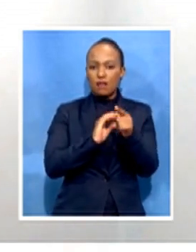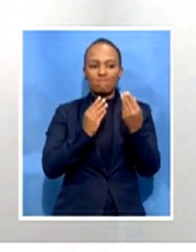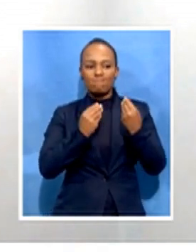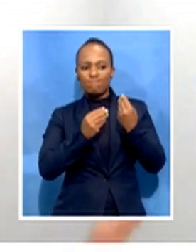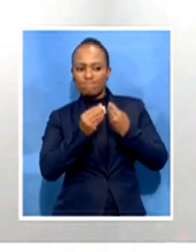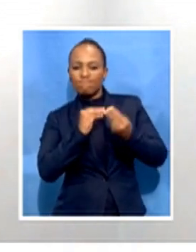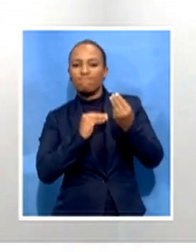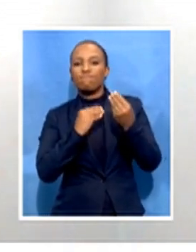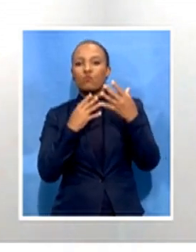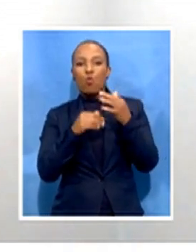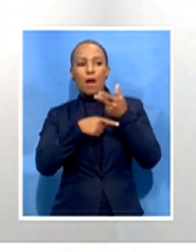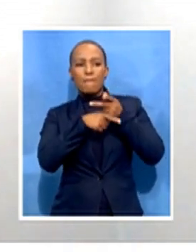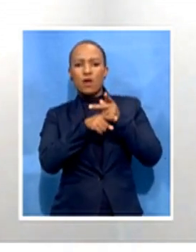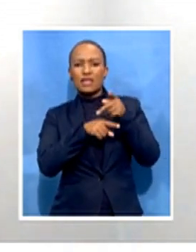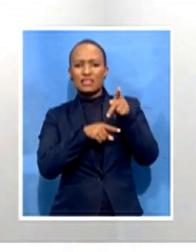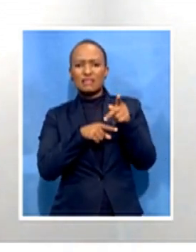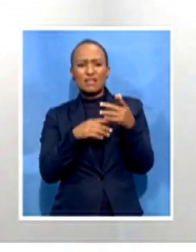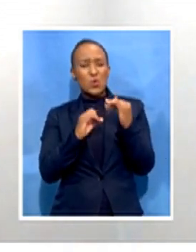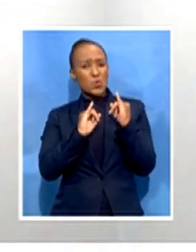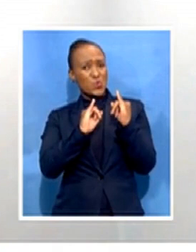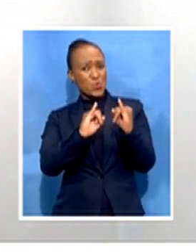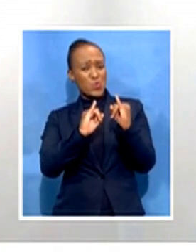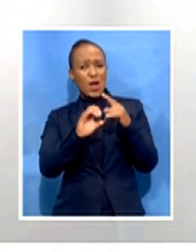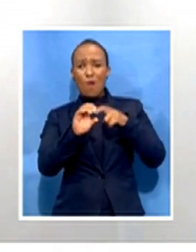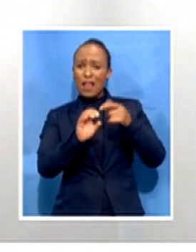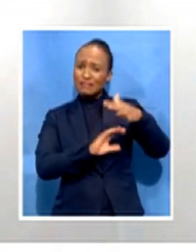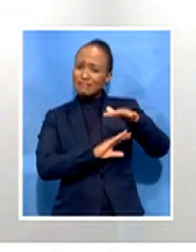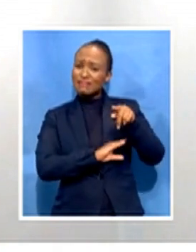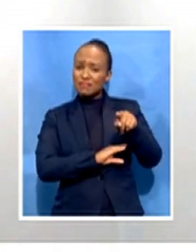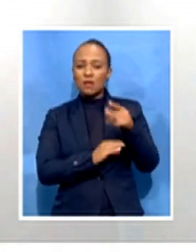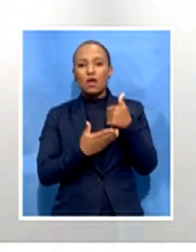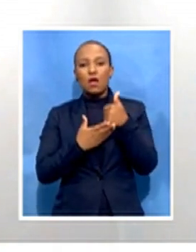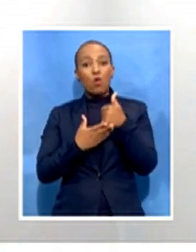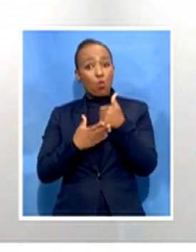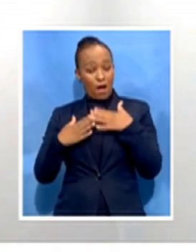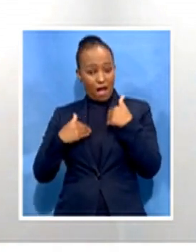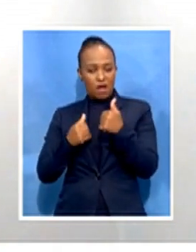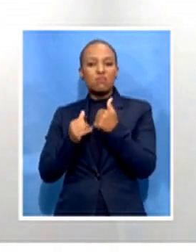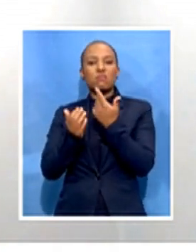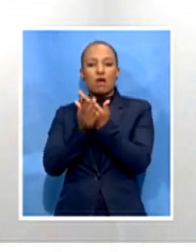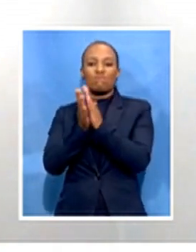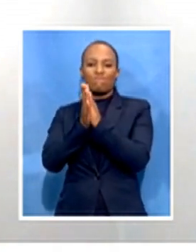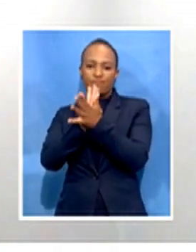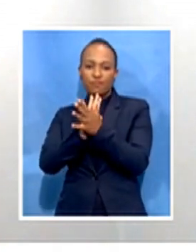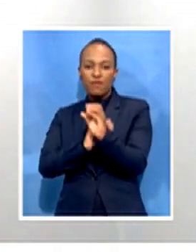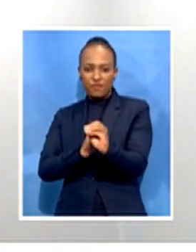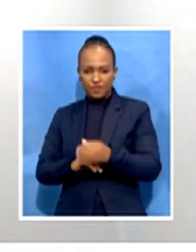dubious quality, there are some health implications. Recently, in December, one of my